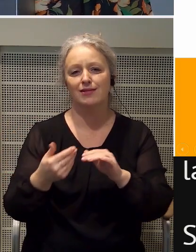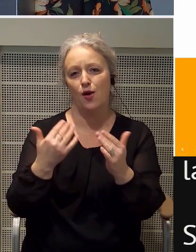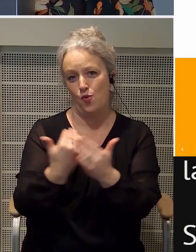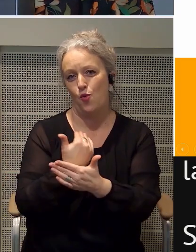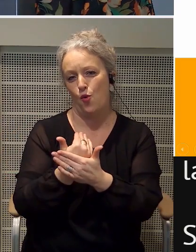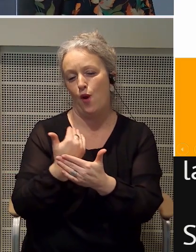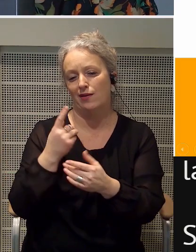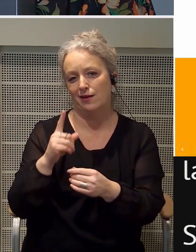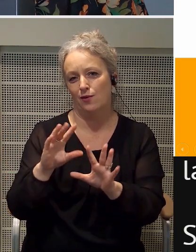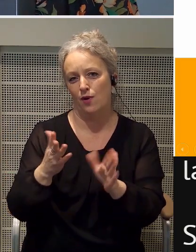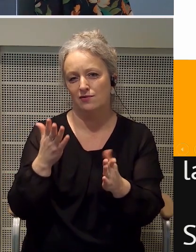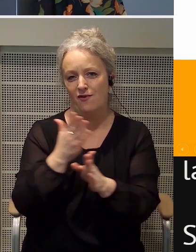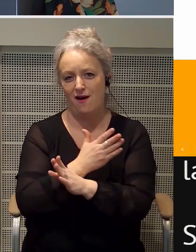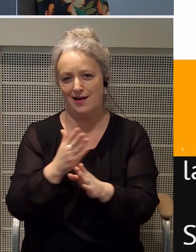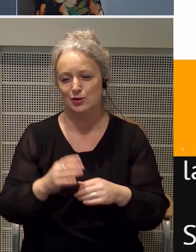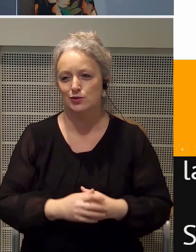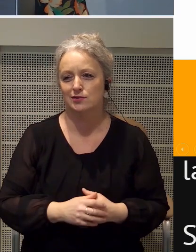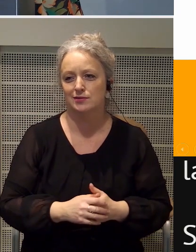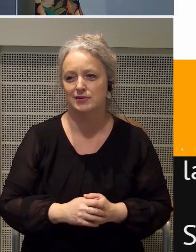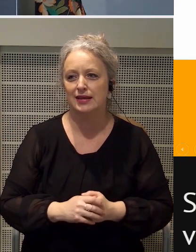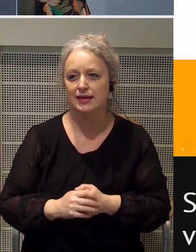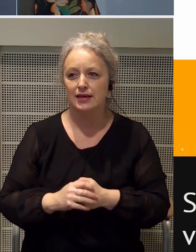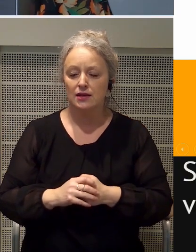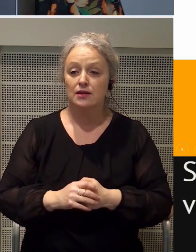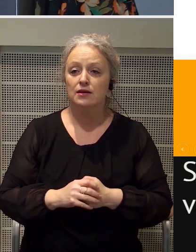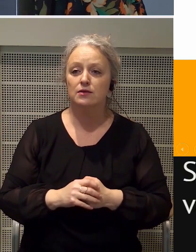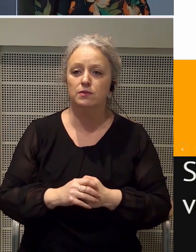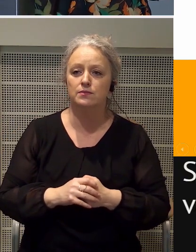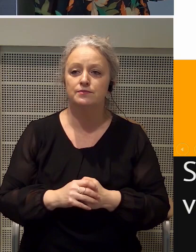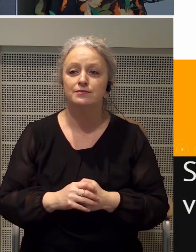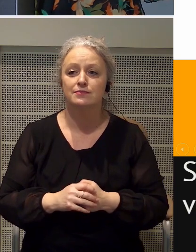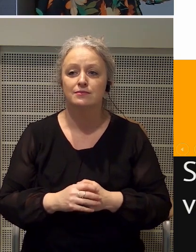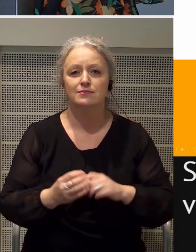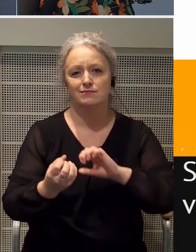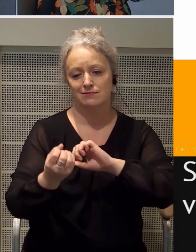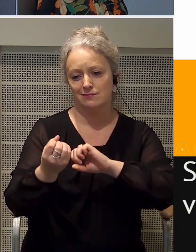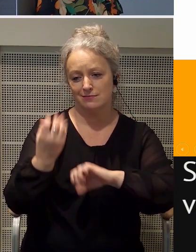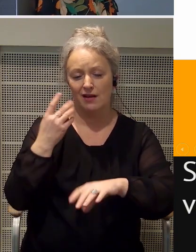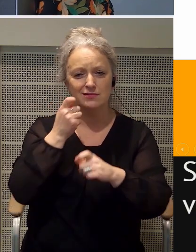our support. So therefore, I did update my slides for today.